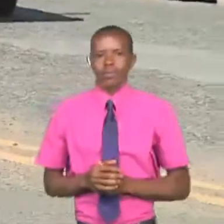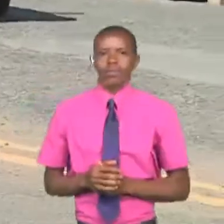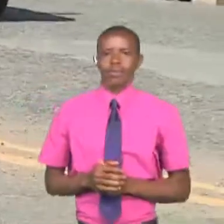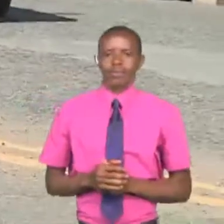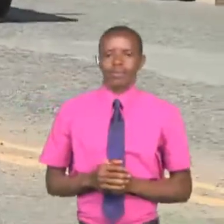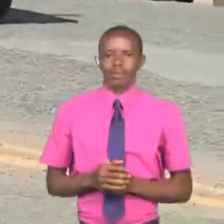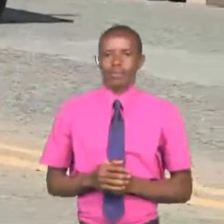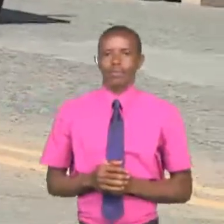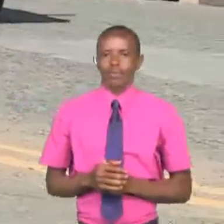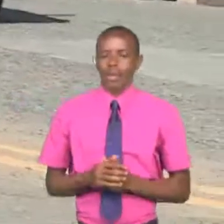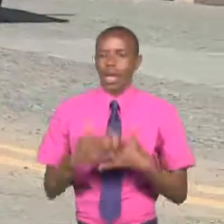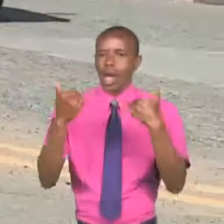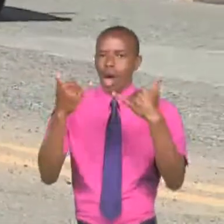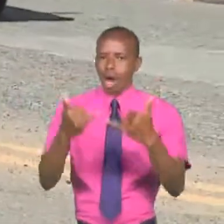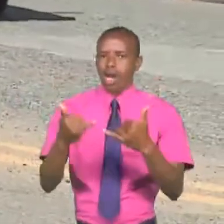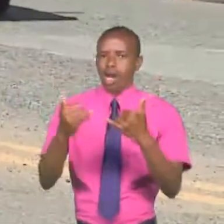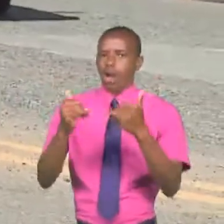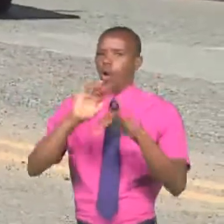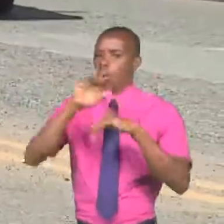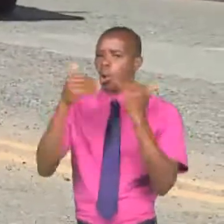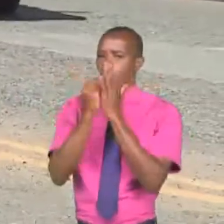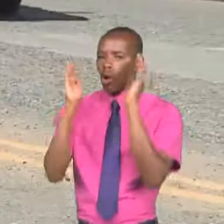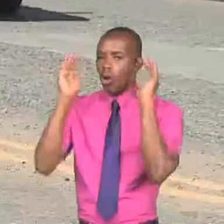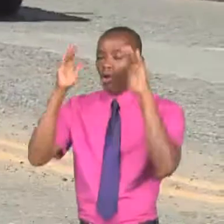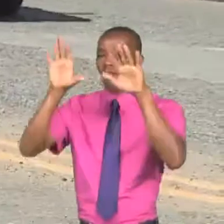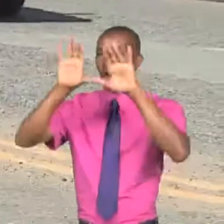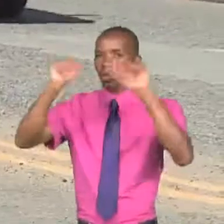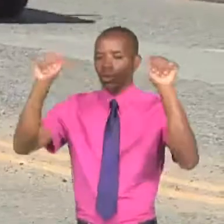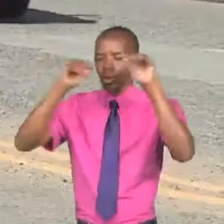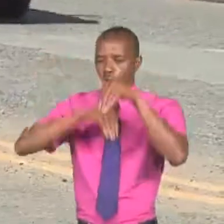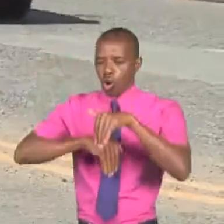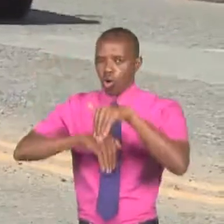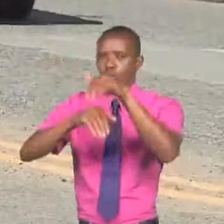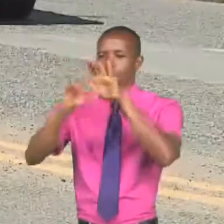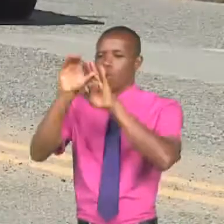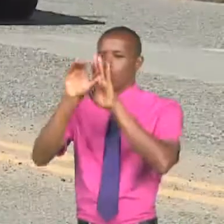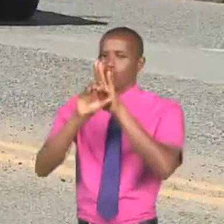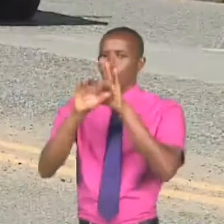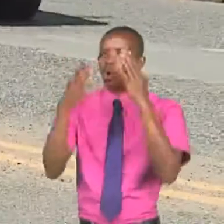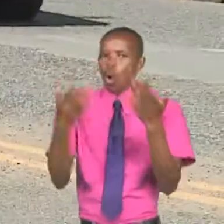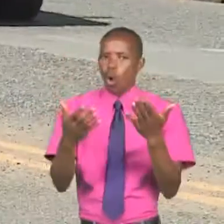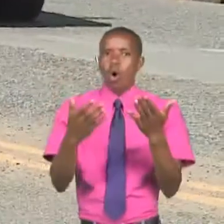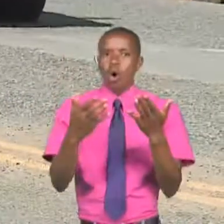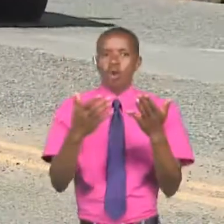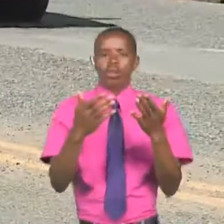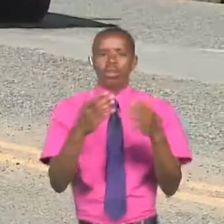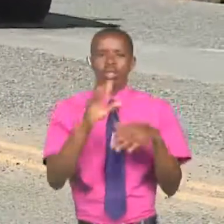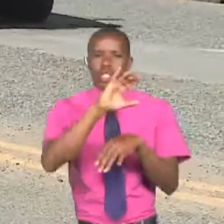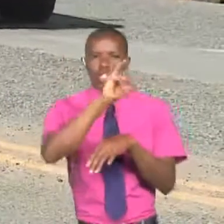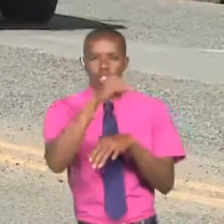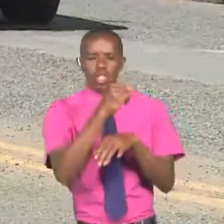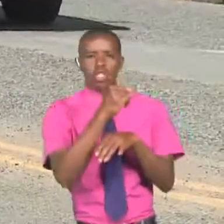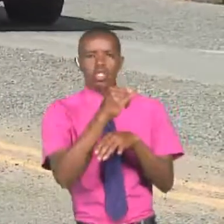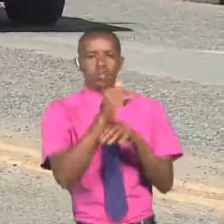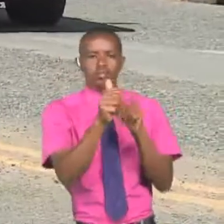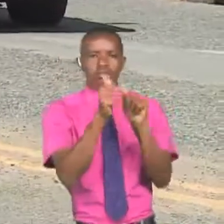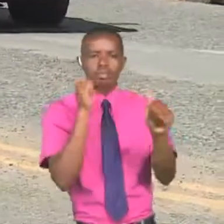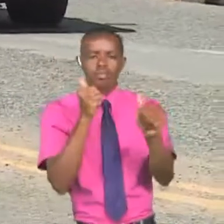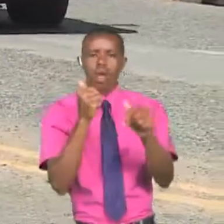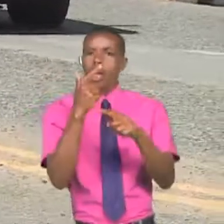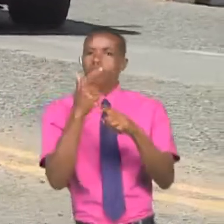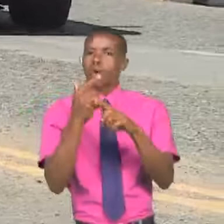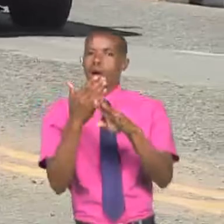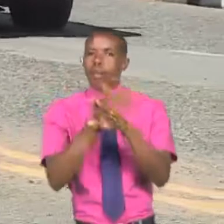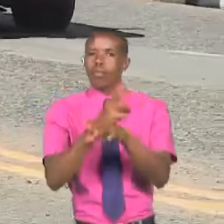The ball is now on the President's court to either adhere to the Constitution or throw the CJ under the bus before 21 days of